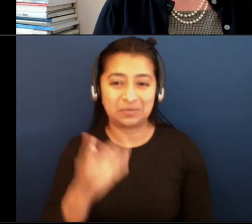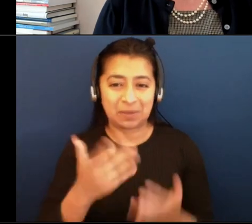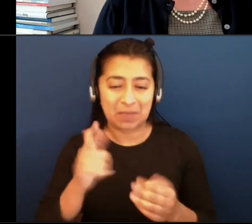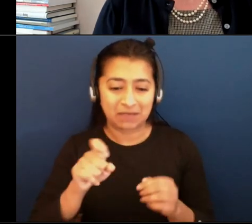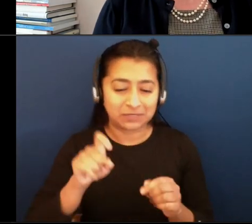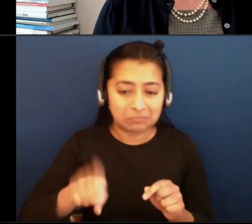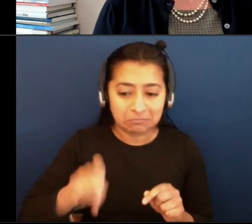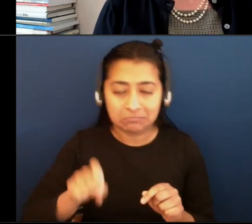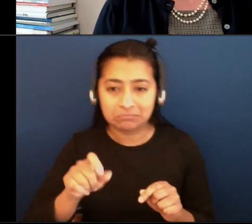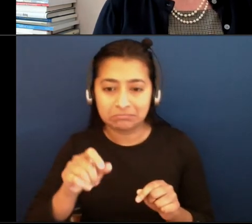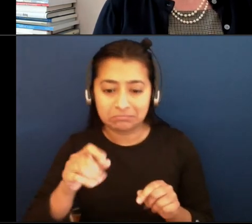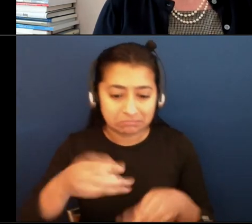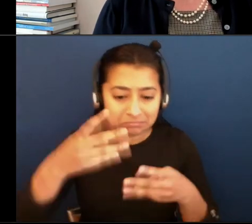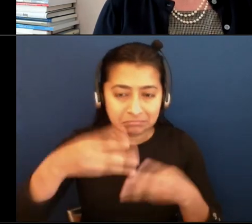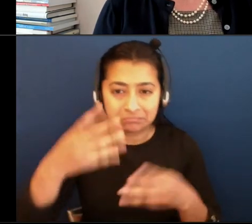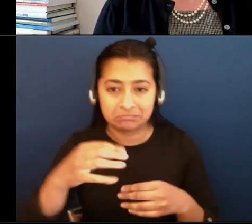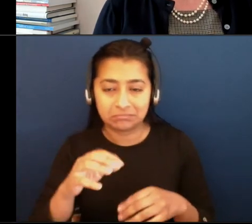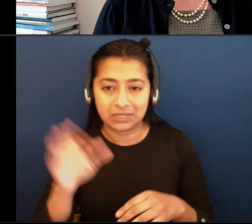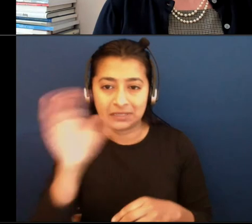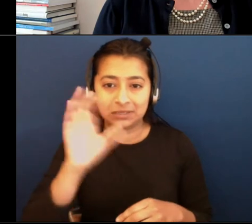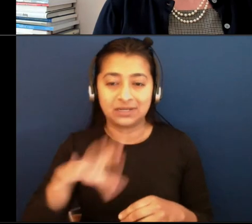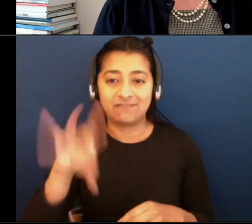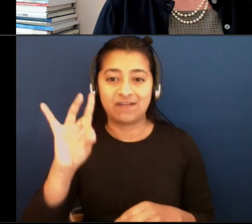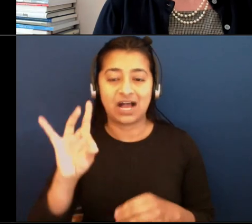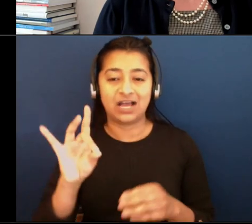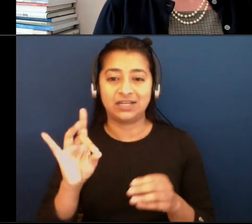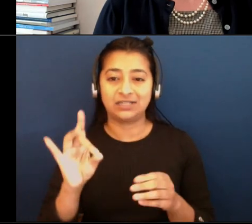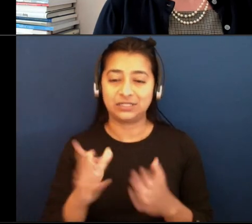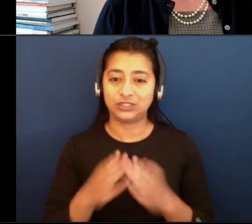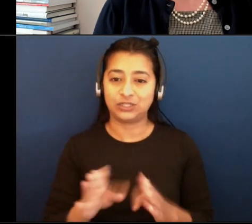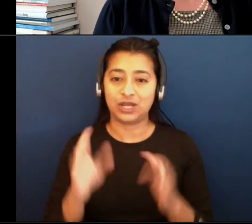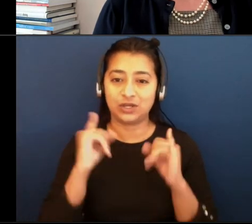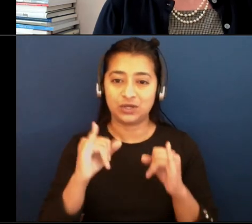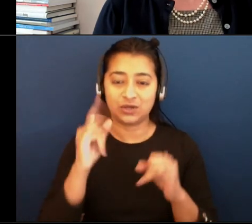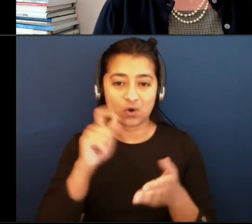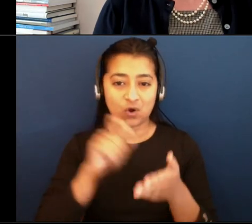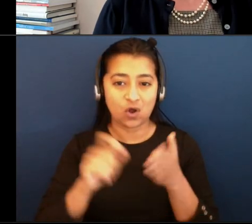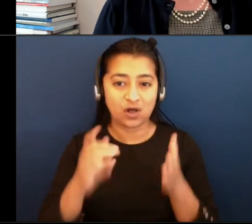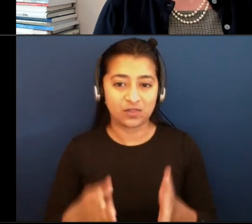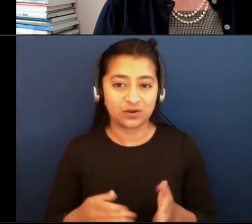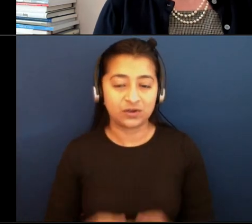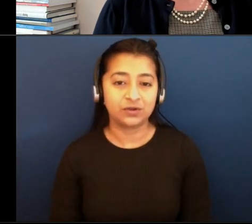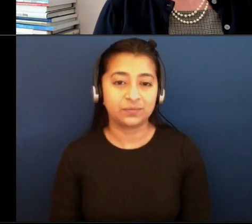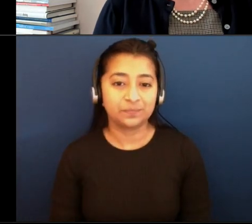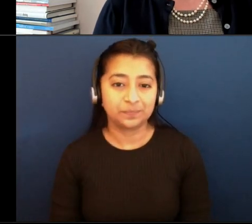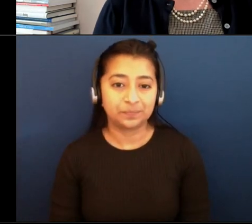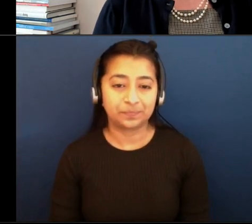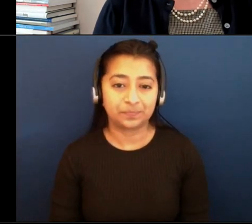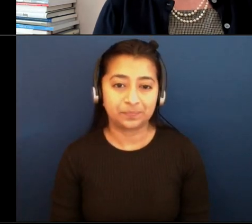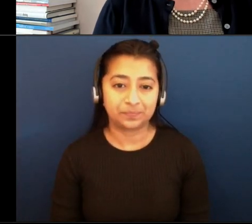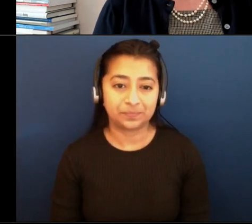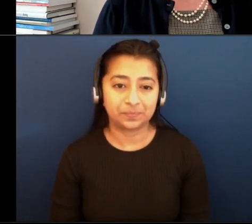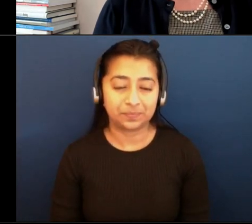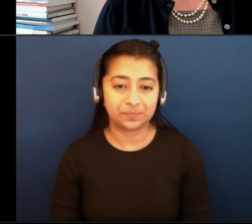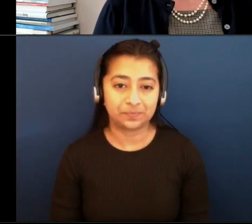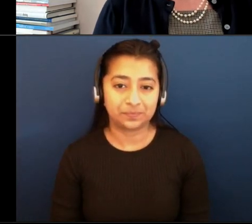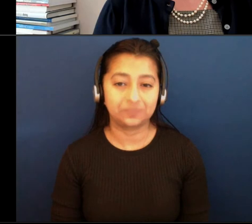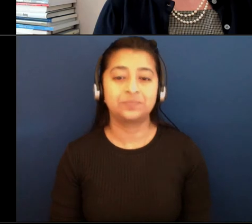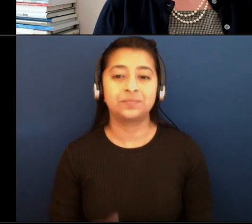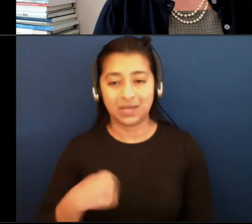little bit, for instance, to find the general instructions for authors. We are limited in how the website can